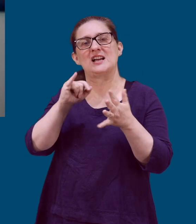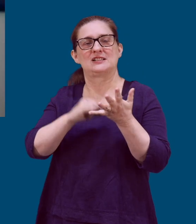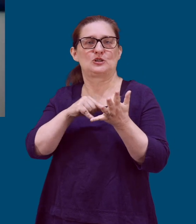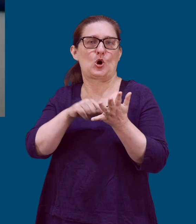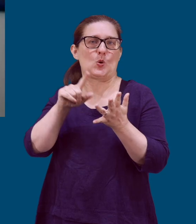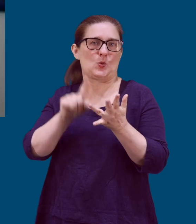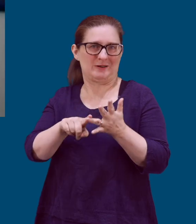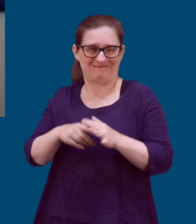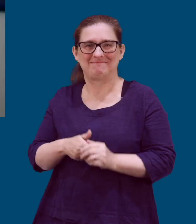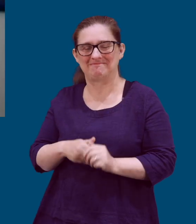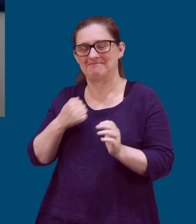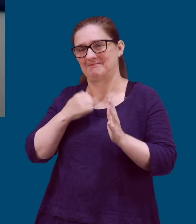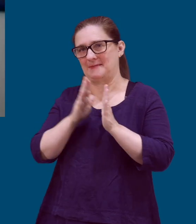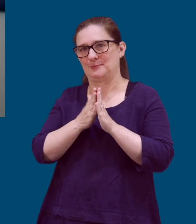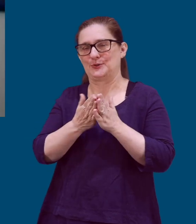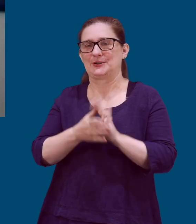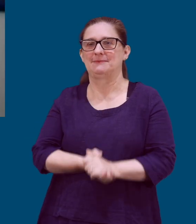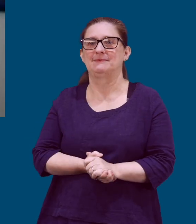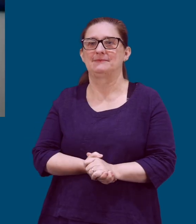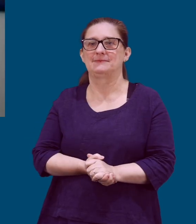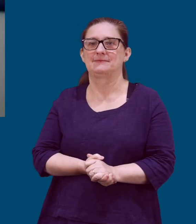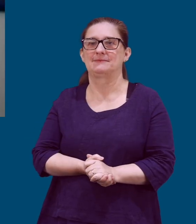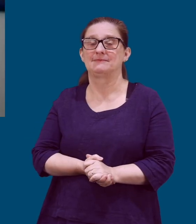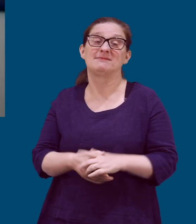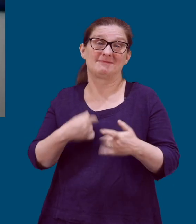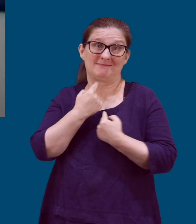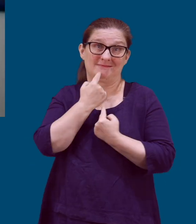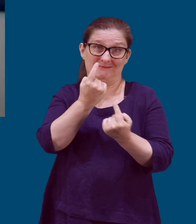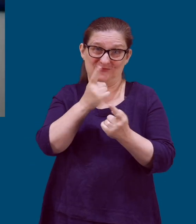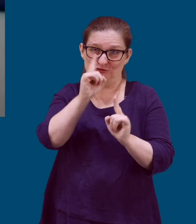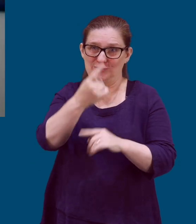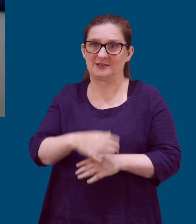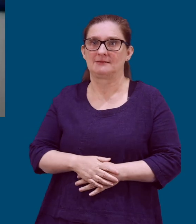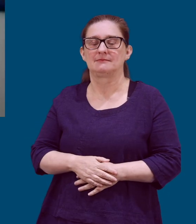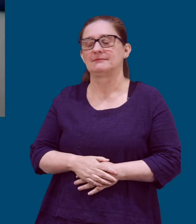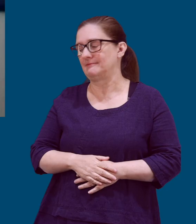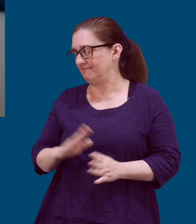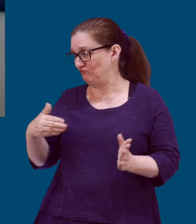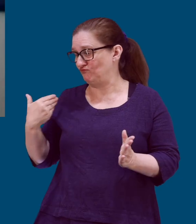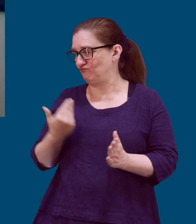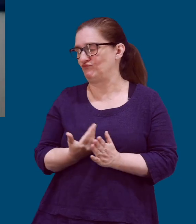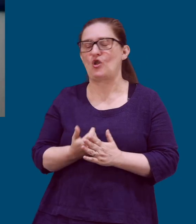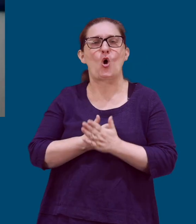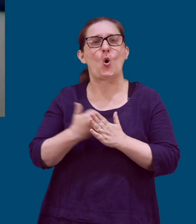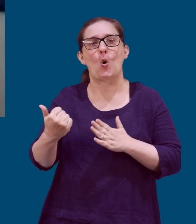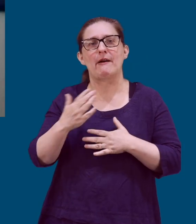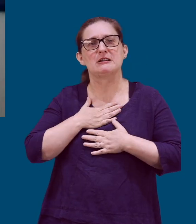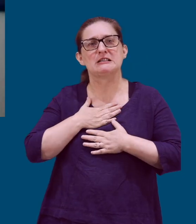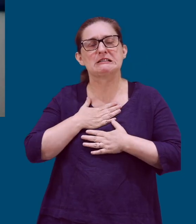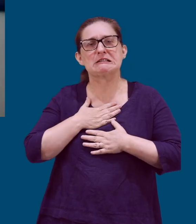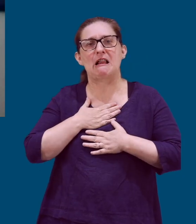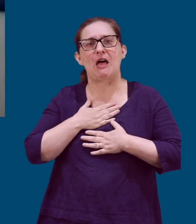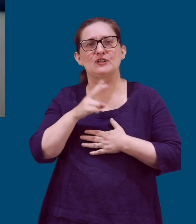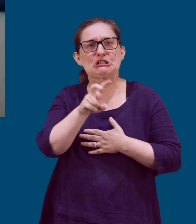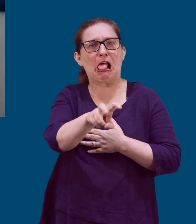So I'm going to start with a disclosure. I didn't always love slugs